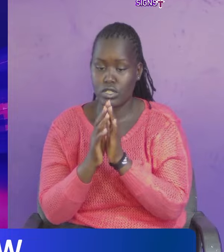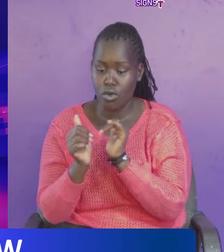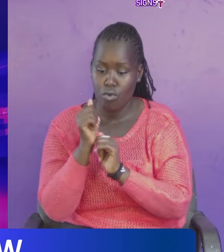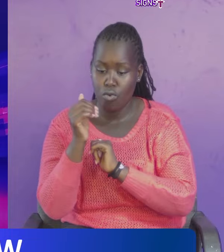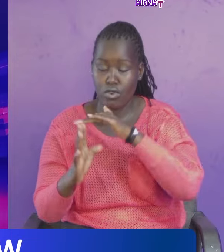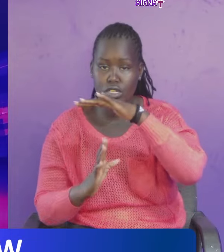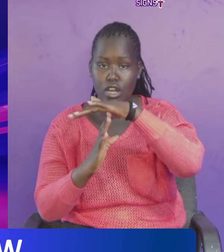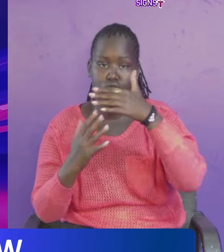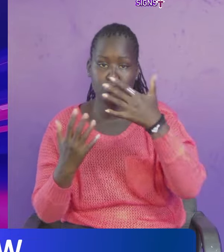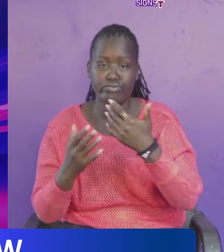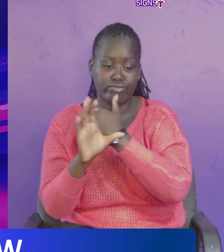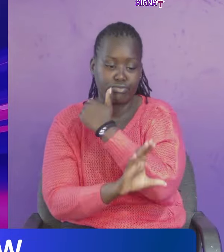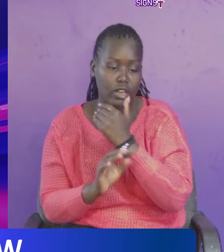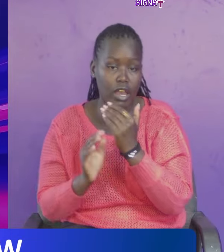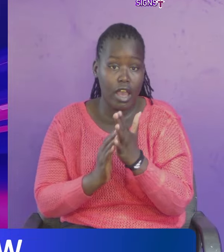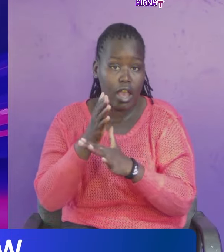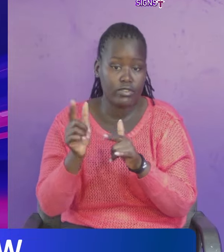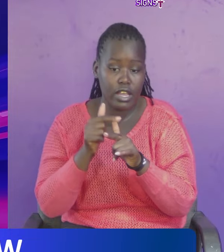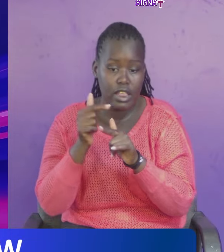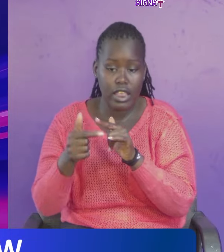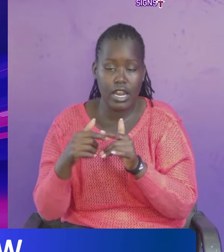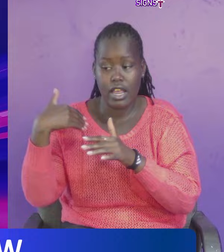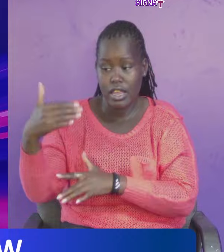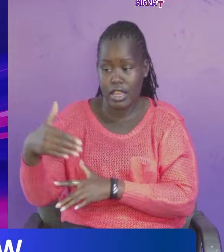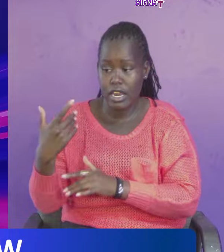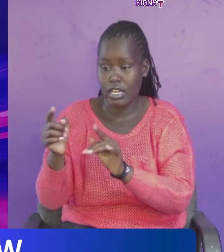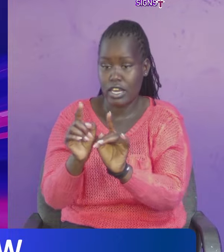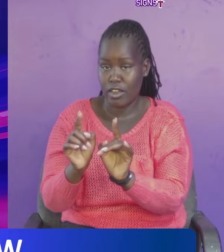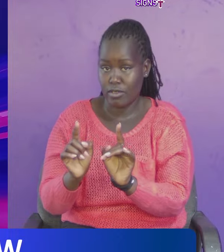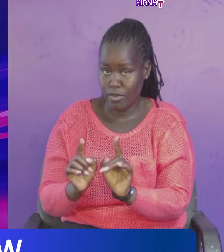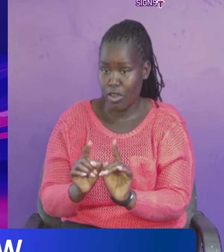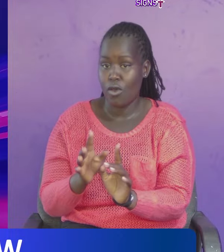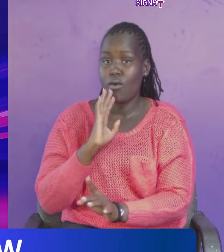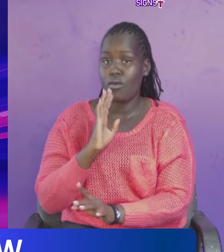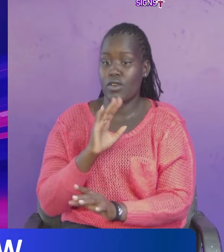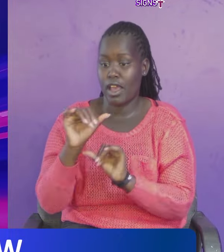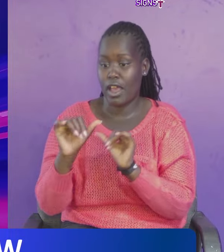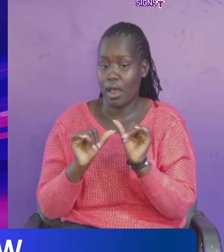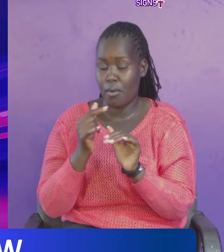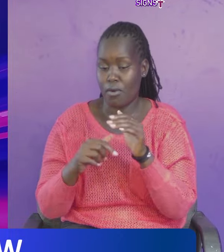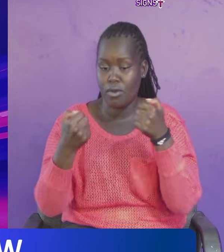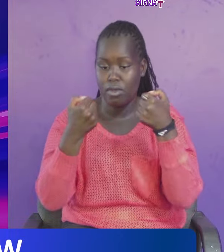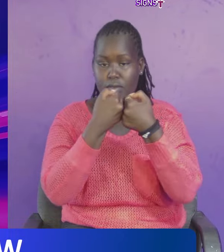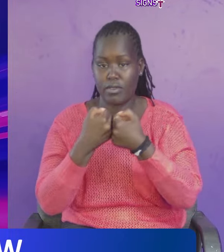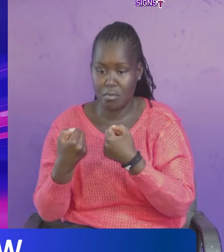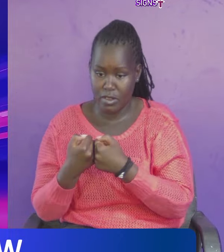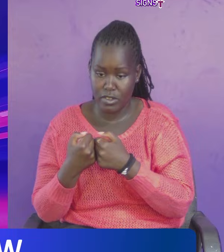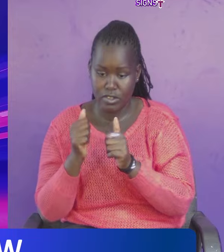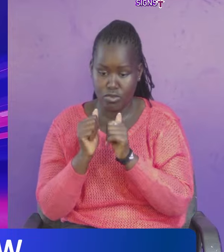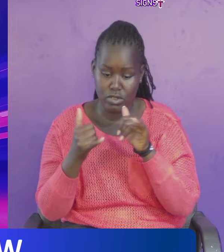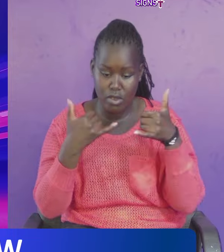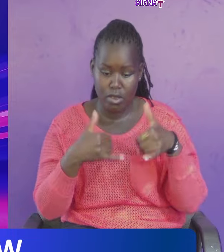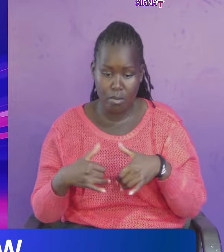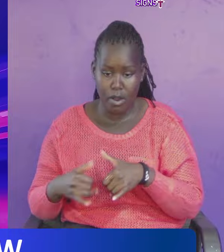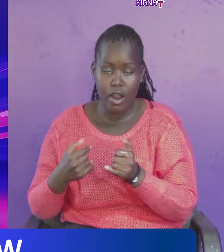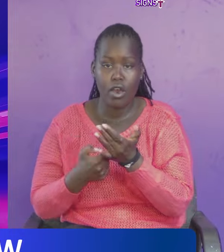headlines in the country, after which we're going to be going through the dailies. And of course, we're going to be talking to you about the matches that are going to be played over the weekend in the